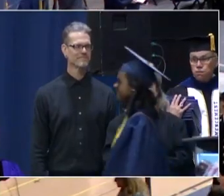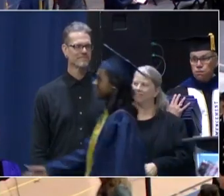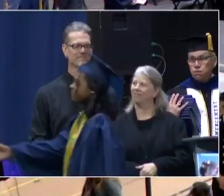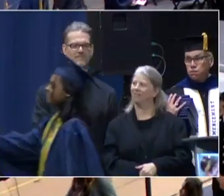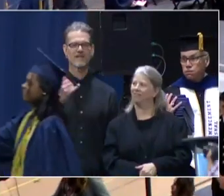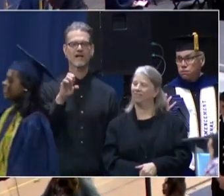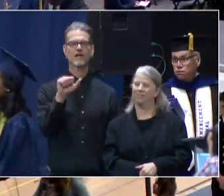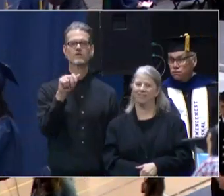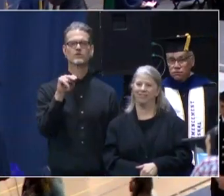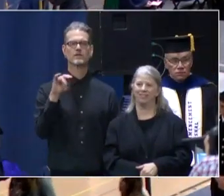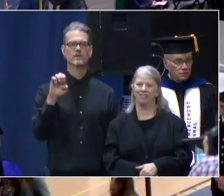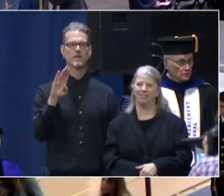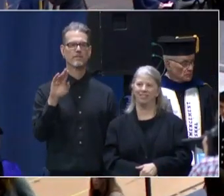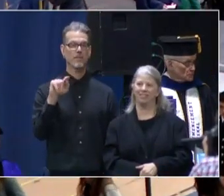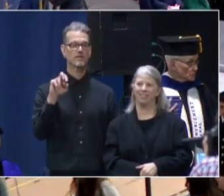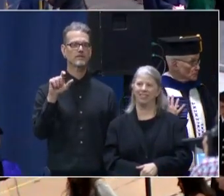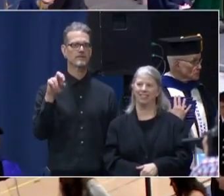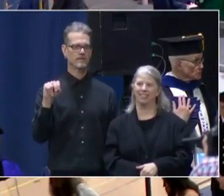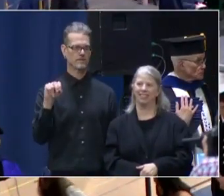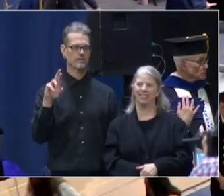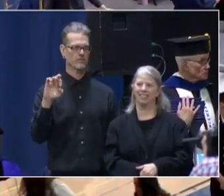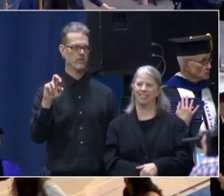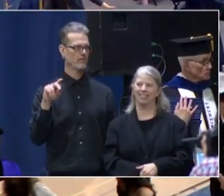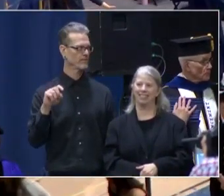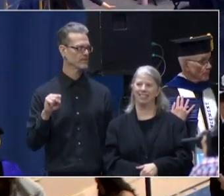Janine Betancourt.